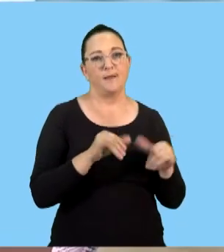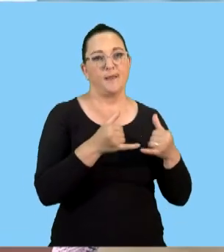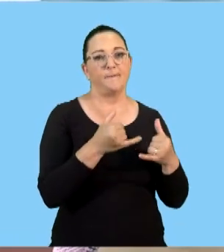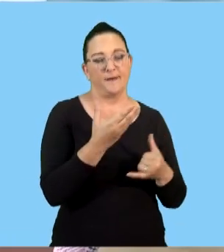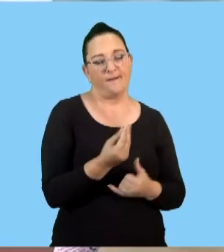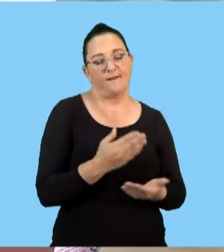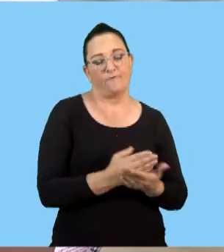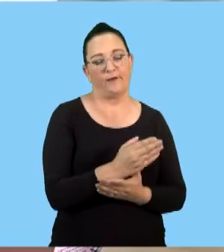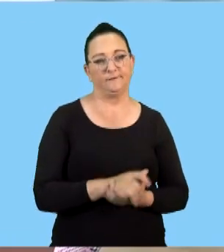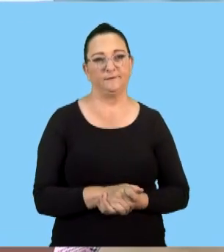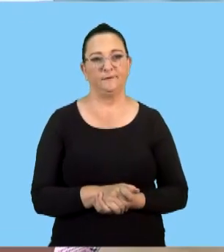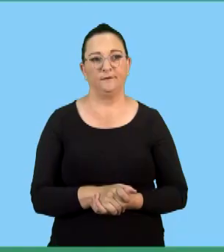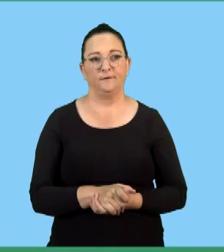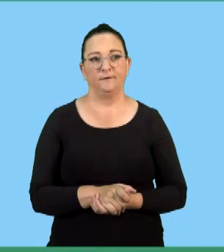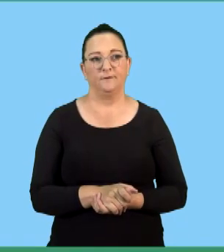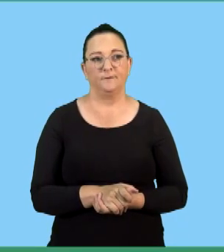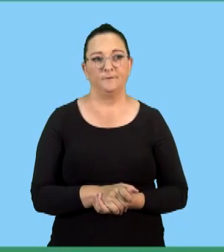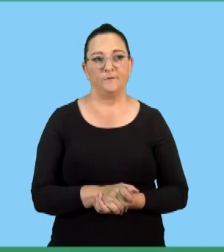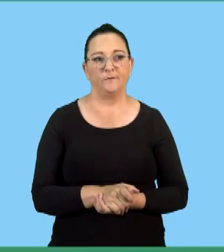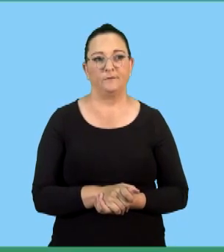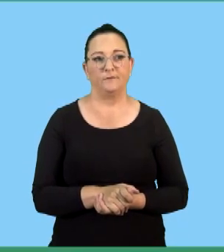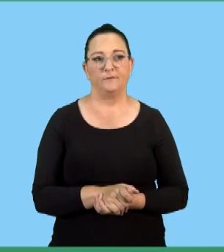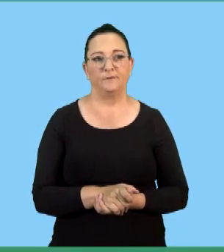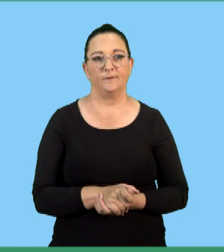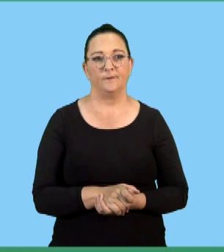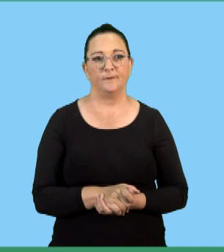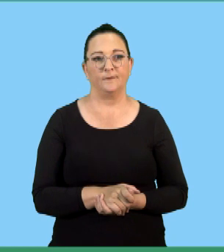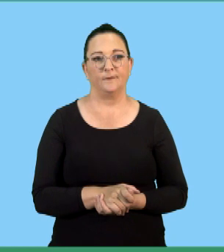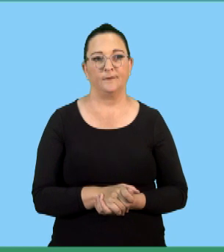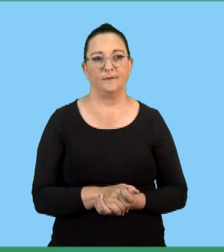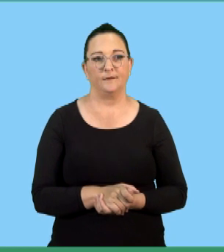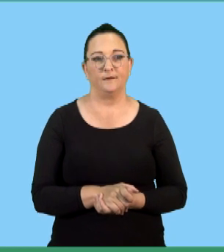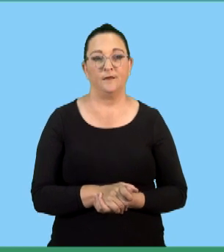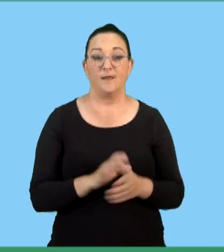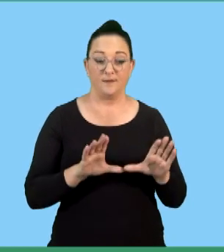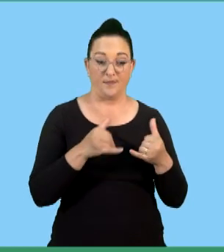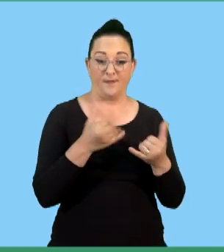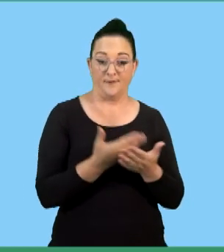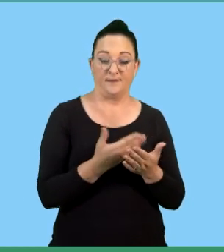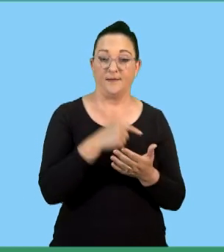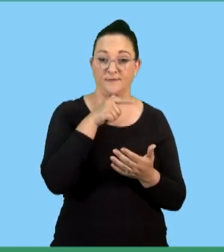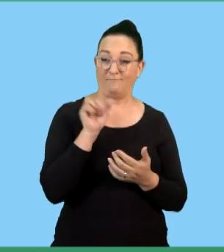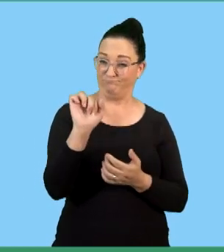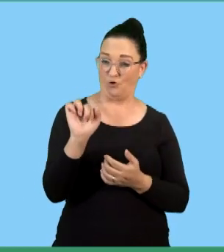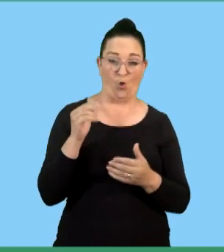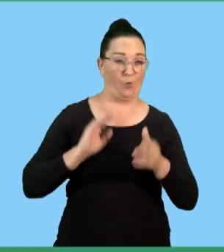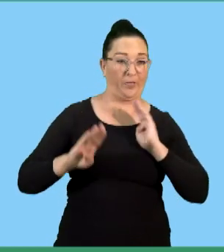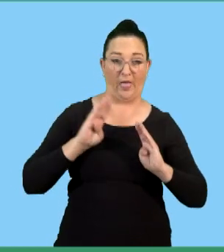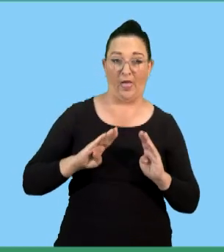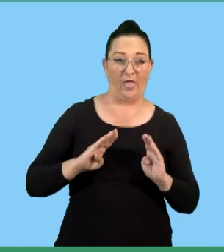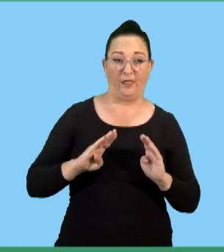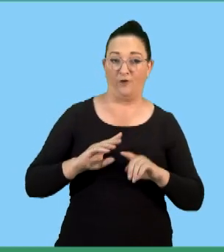employer. The employers have the right to dismiss employees whose behavior results